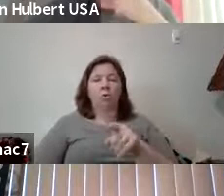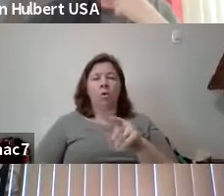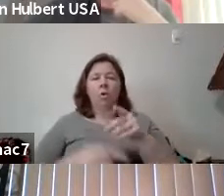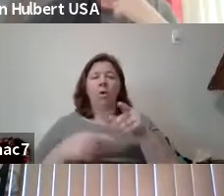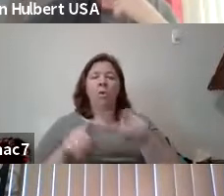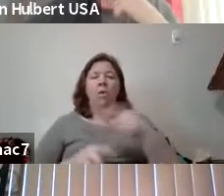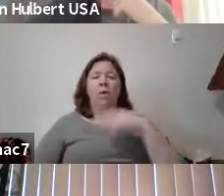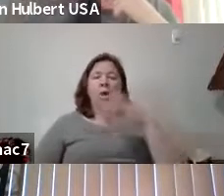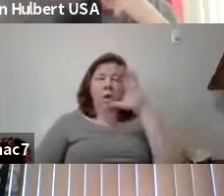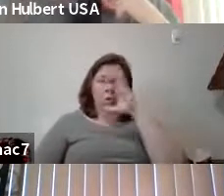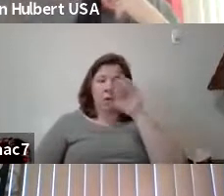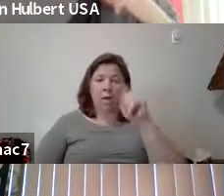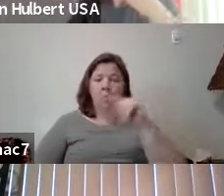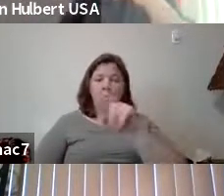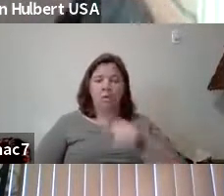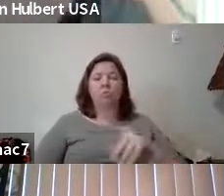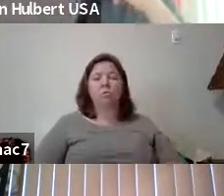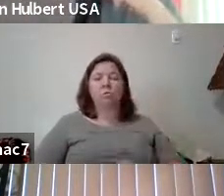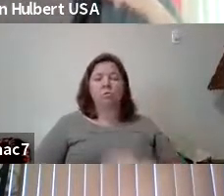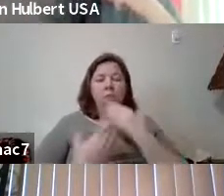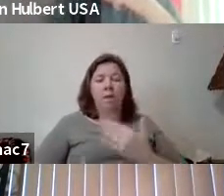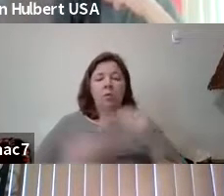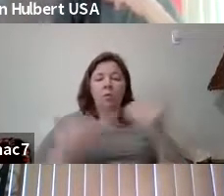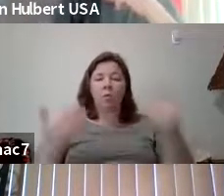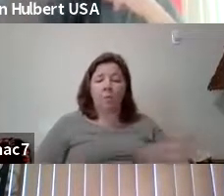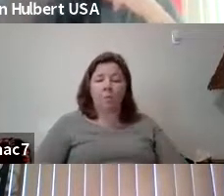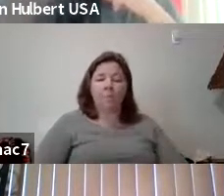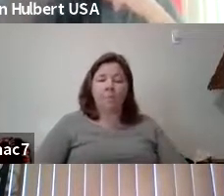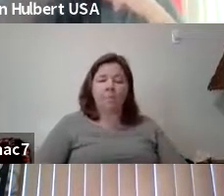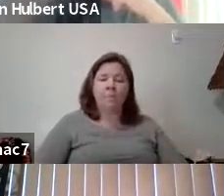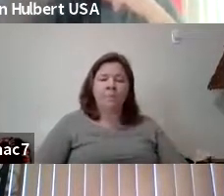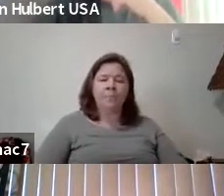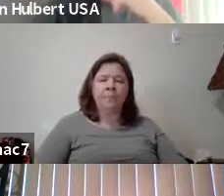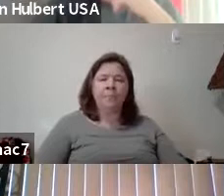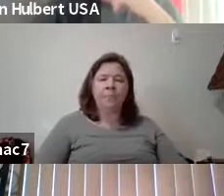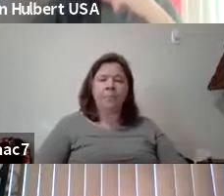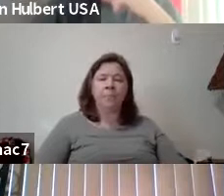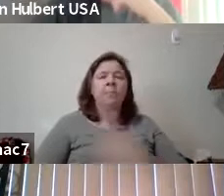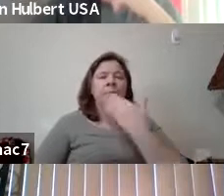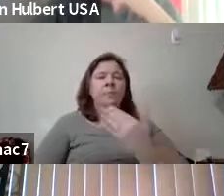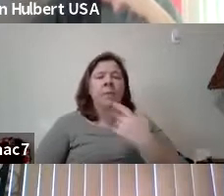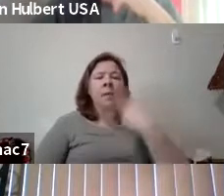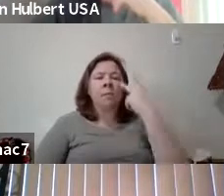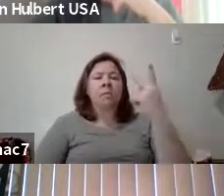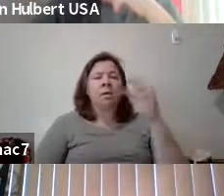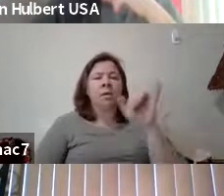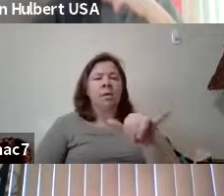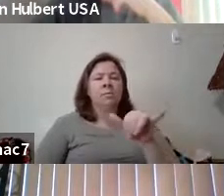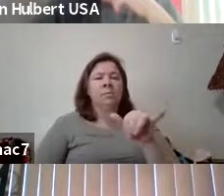the questions and ask those on your behalf. Thank you. Go ahead, Marina. Okay, great. So I see that